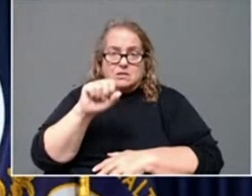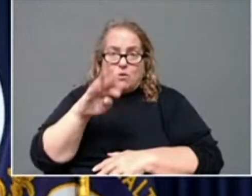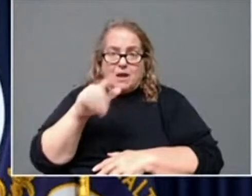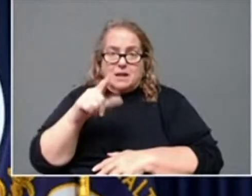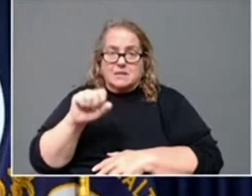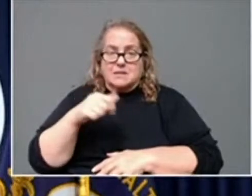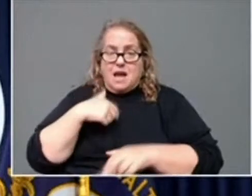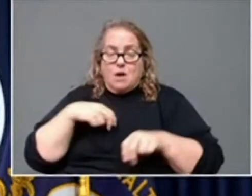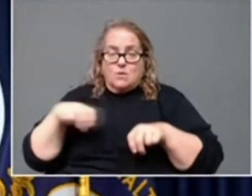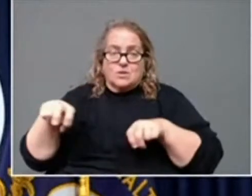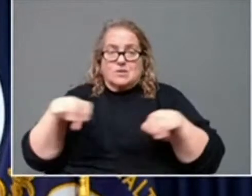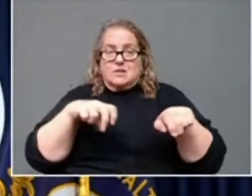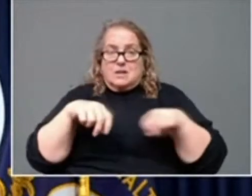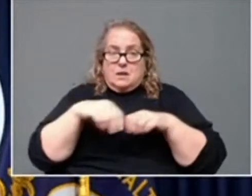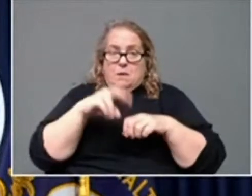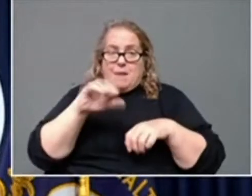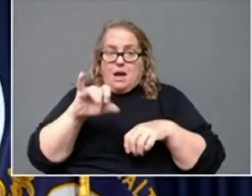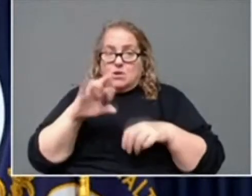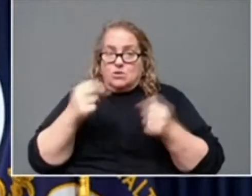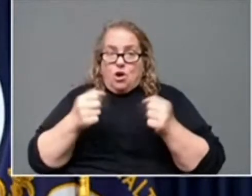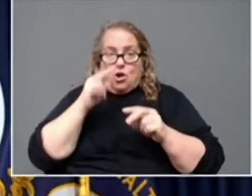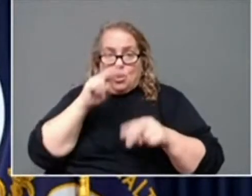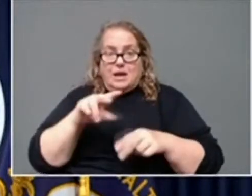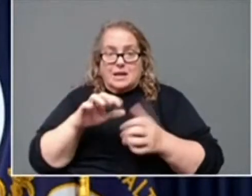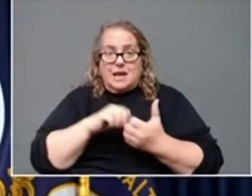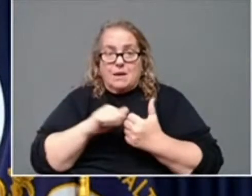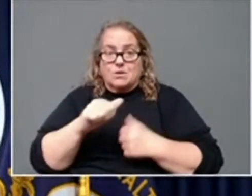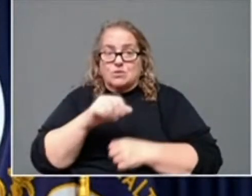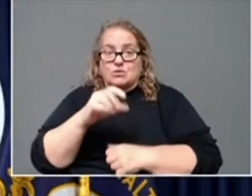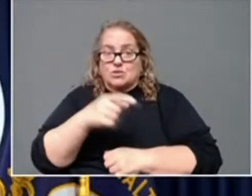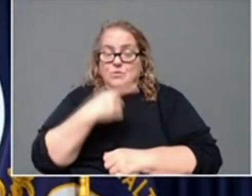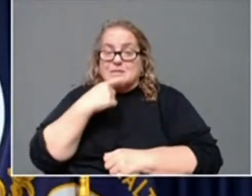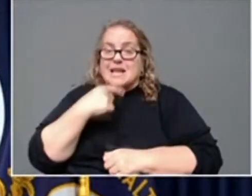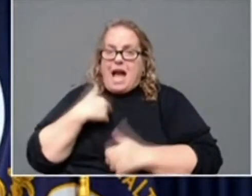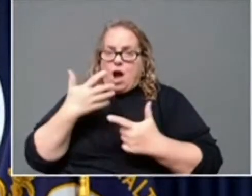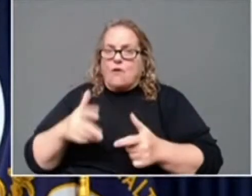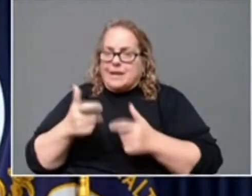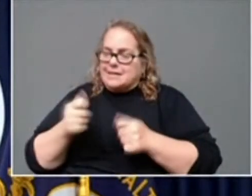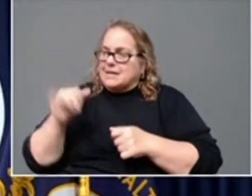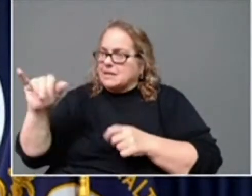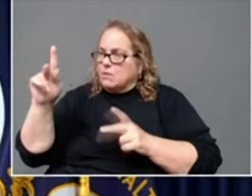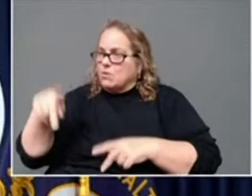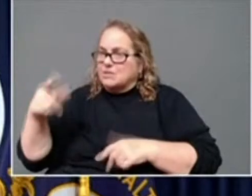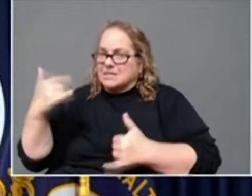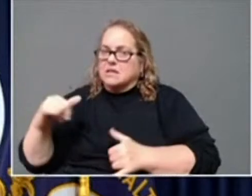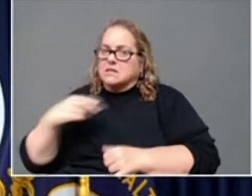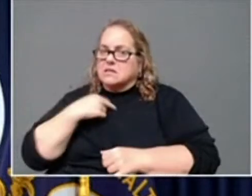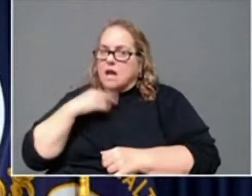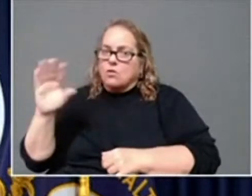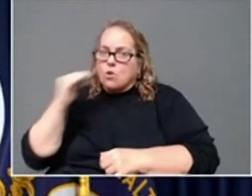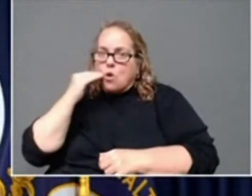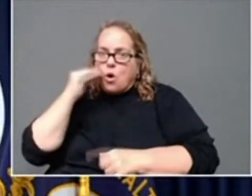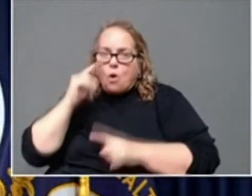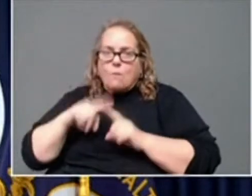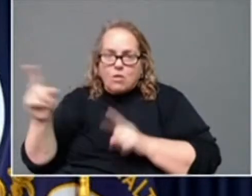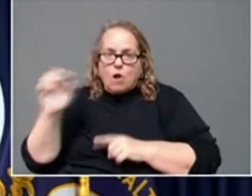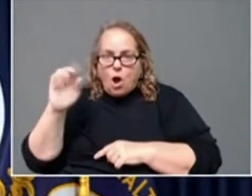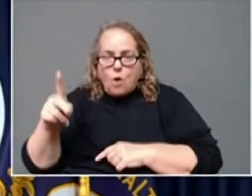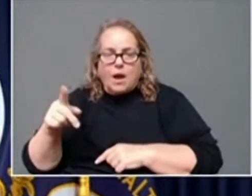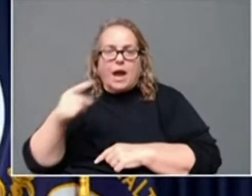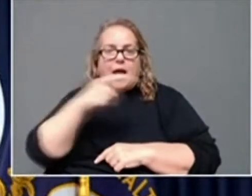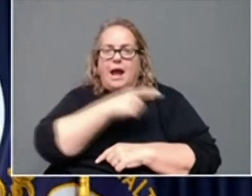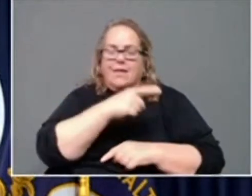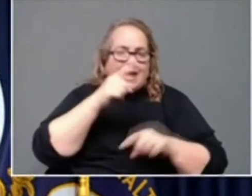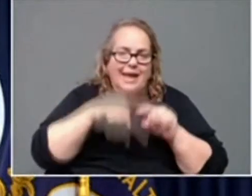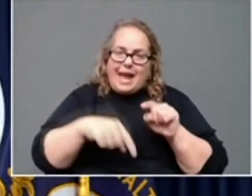at damage, and John, she'd say, well, I texted this person, they're still stuck in their home, but they're okay, but they can't get down the hill.